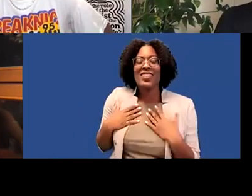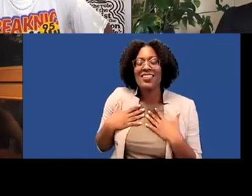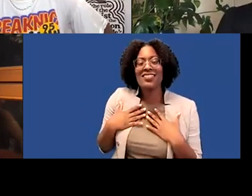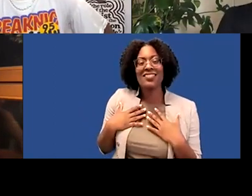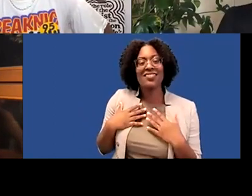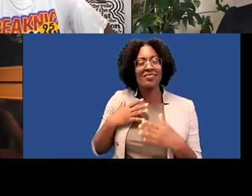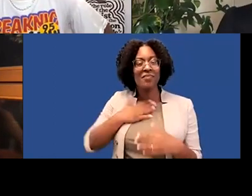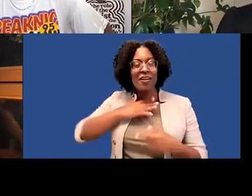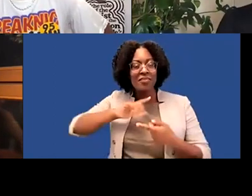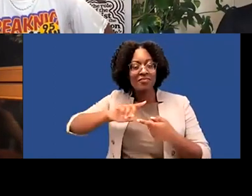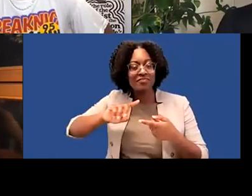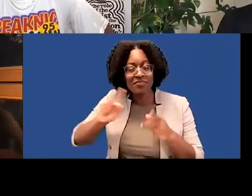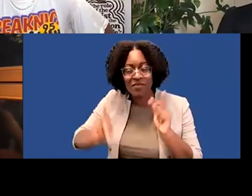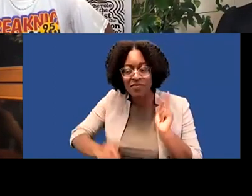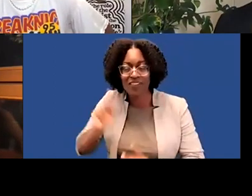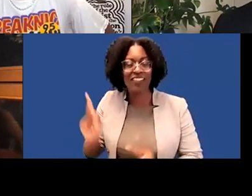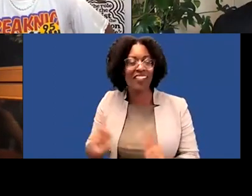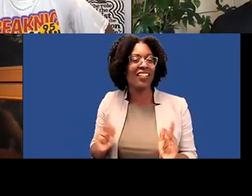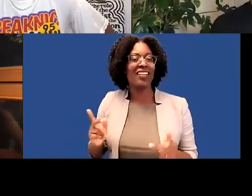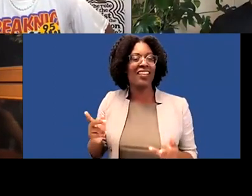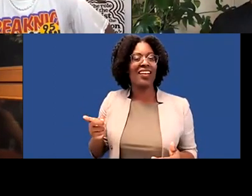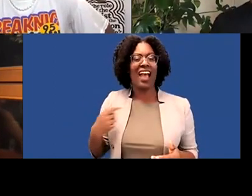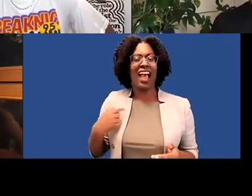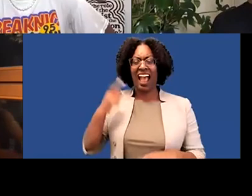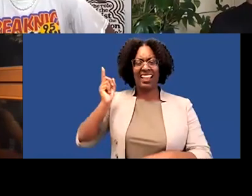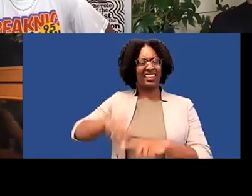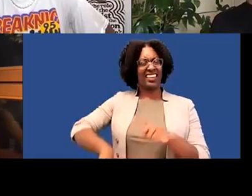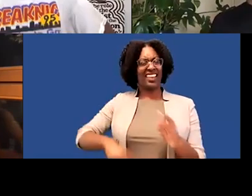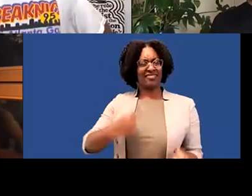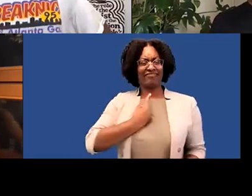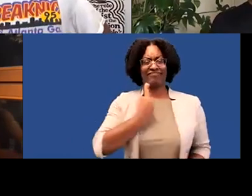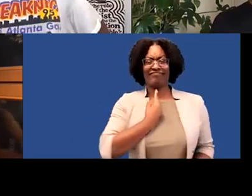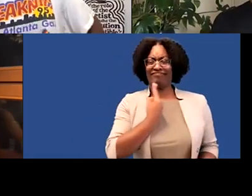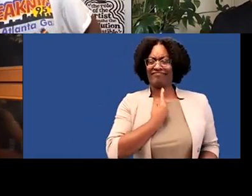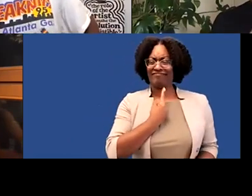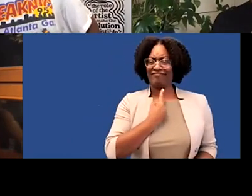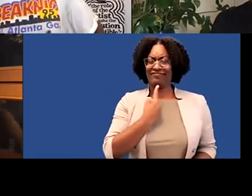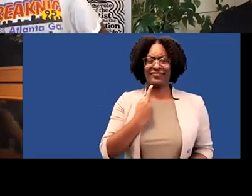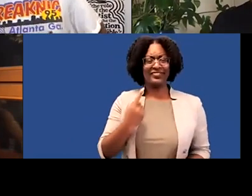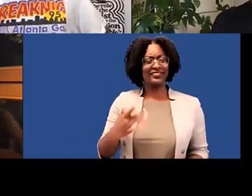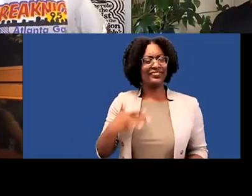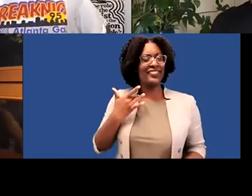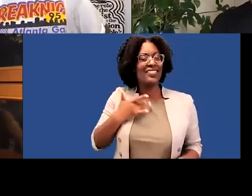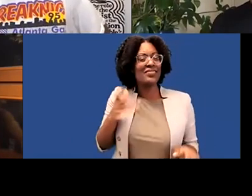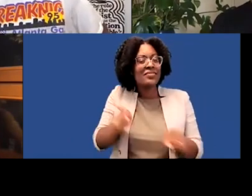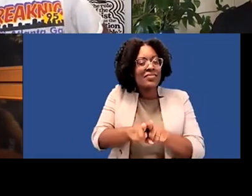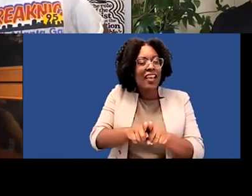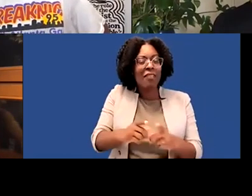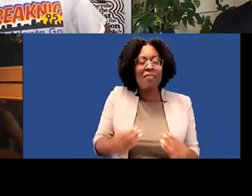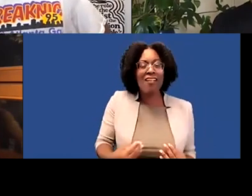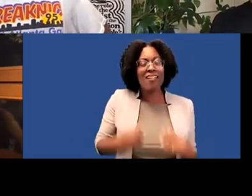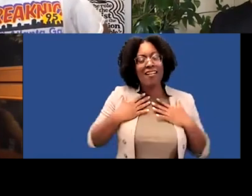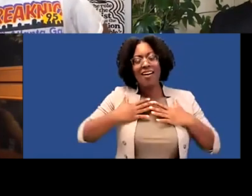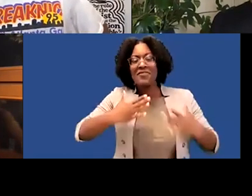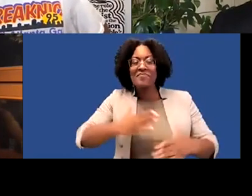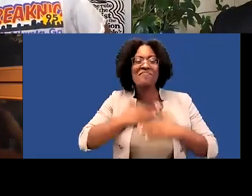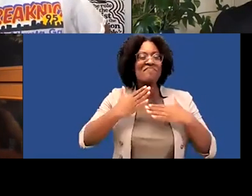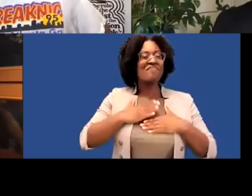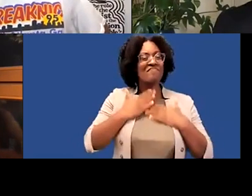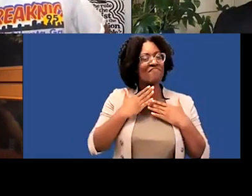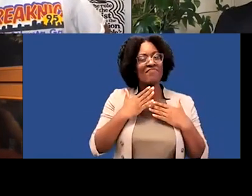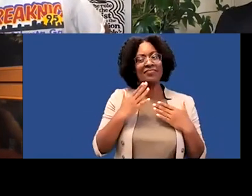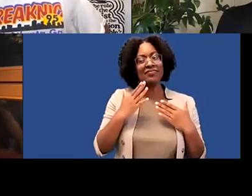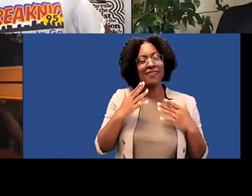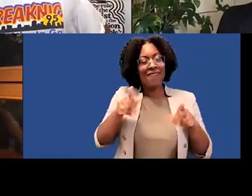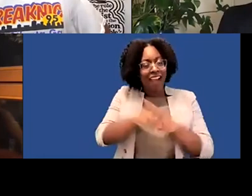never be able to feel that alone. That is a very unique experience and example of self-care